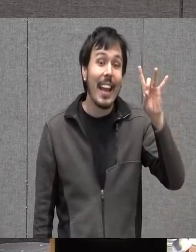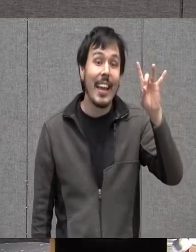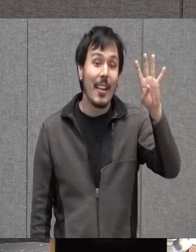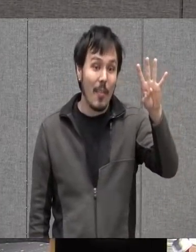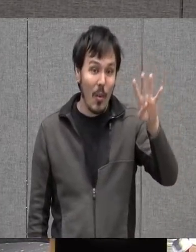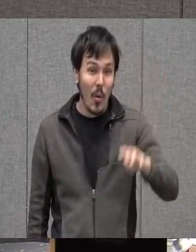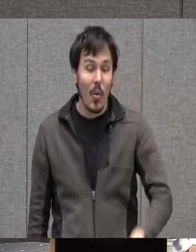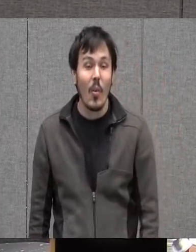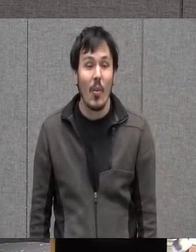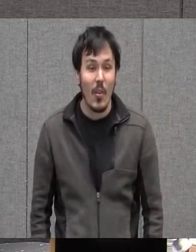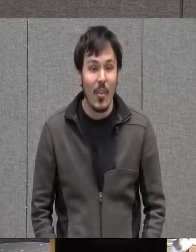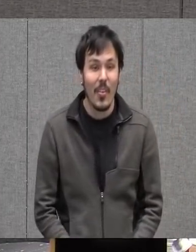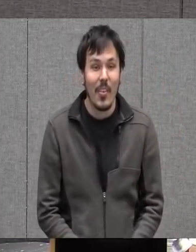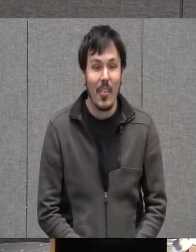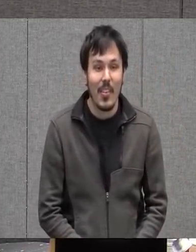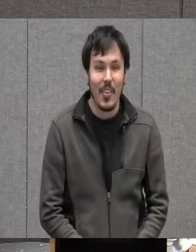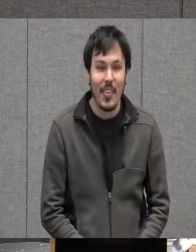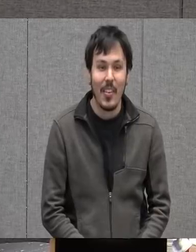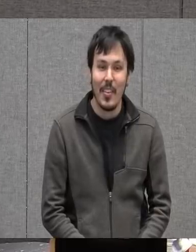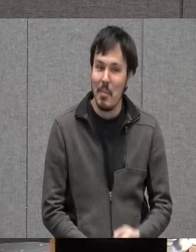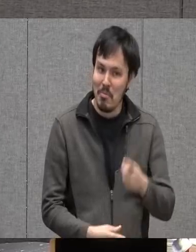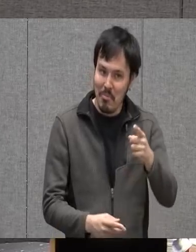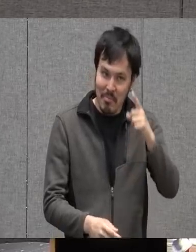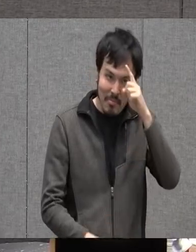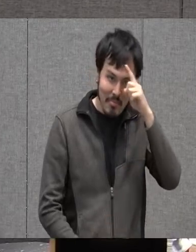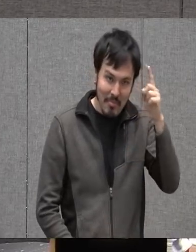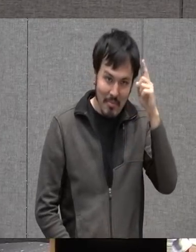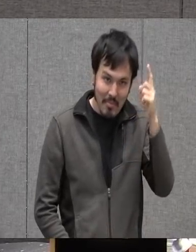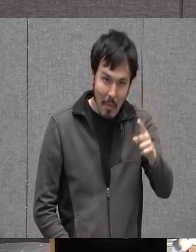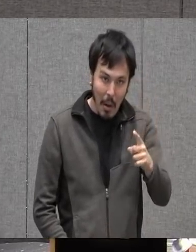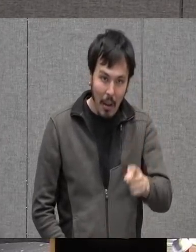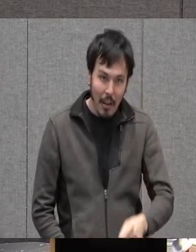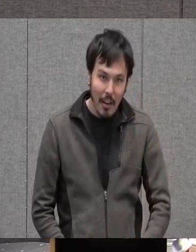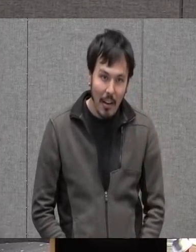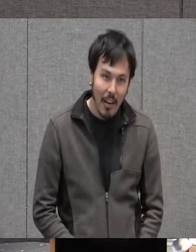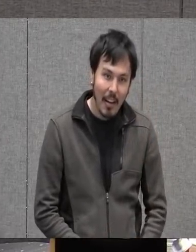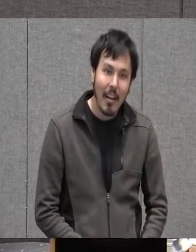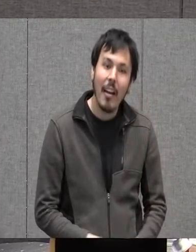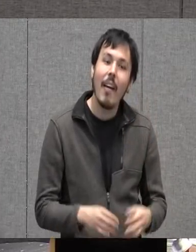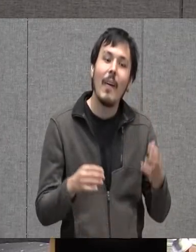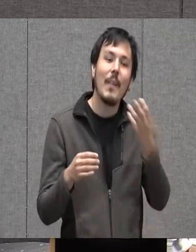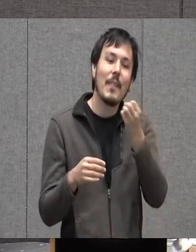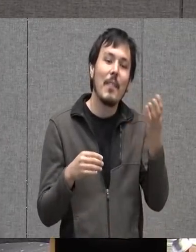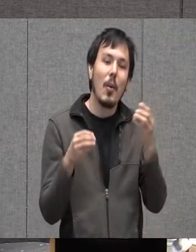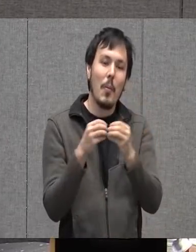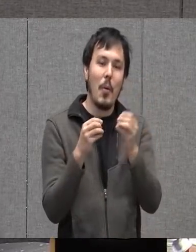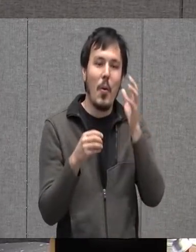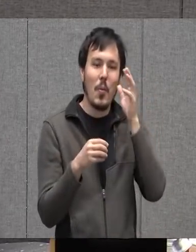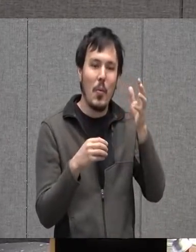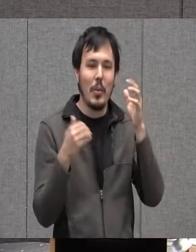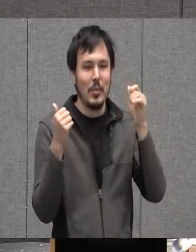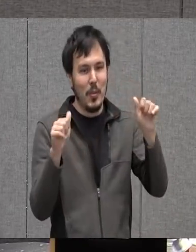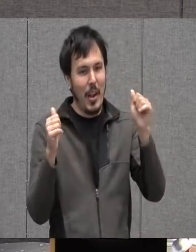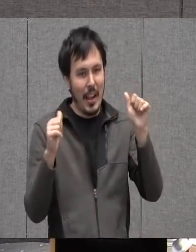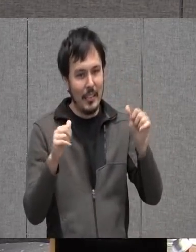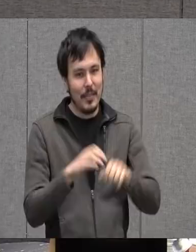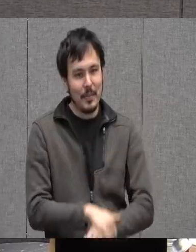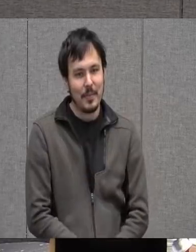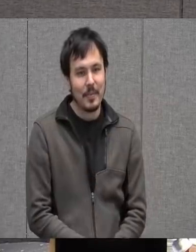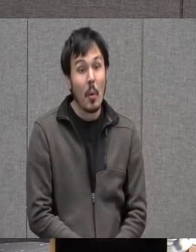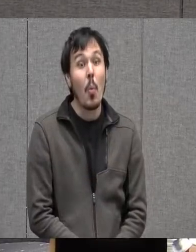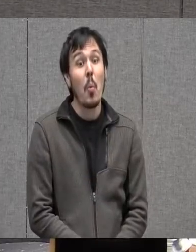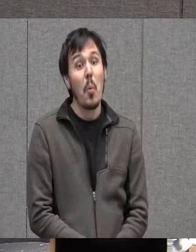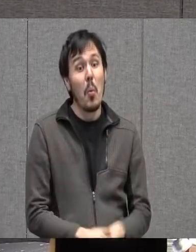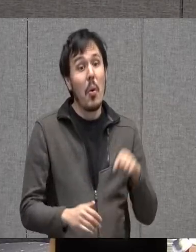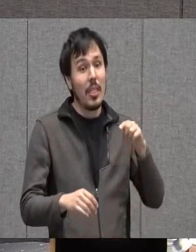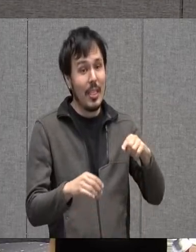84. You are pretty quick with this. We got a couple more puzzles that we'll try. Oh, this